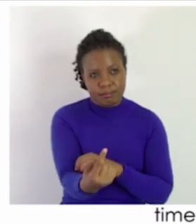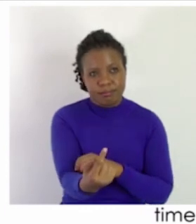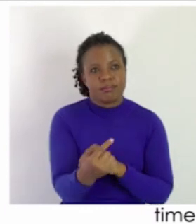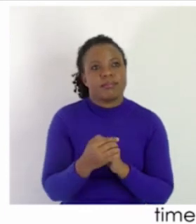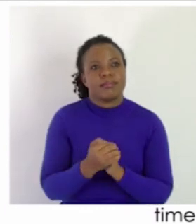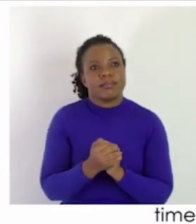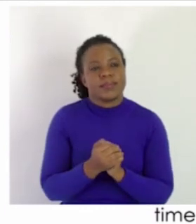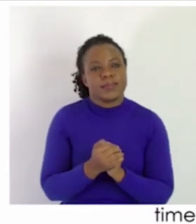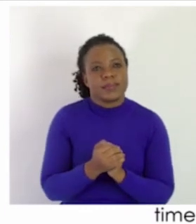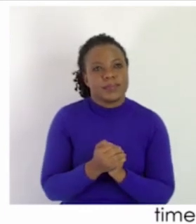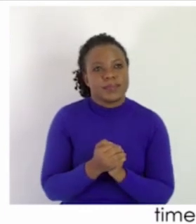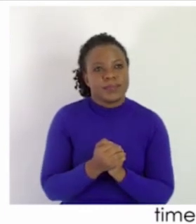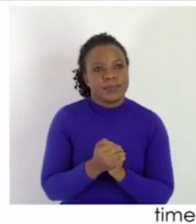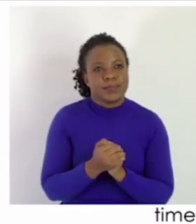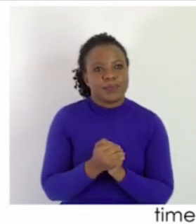books.